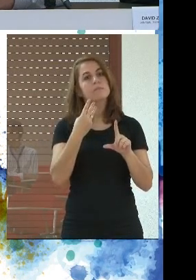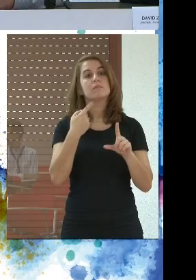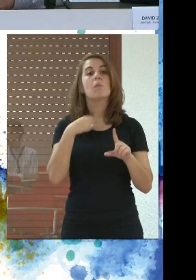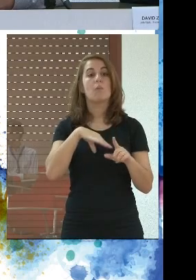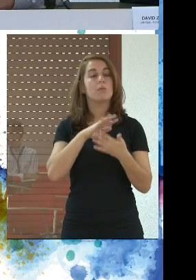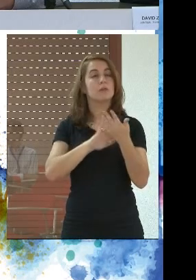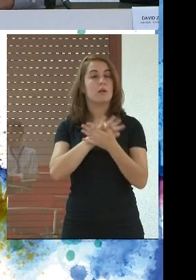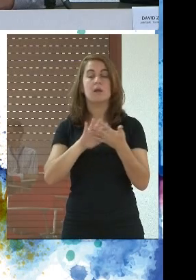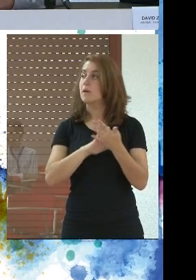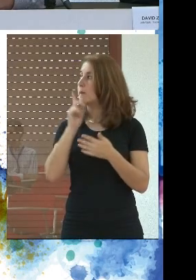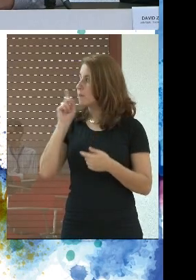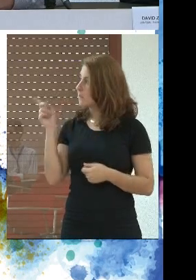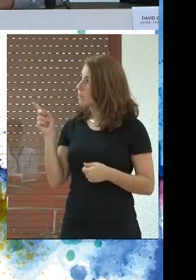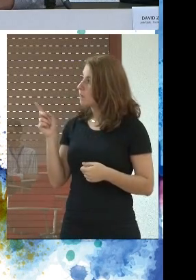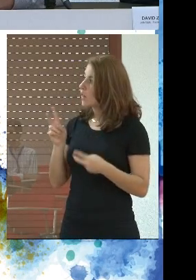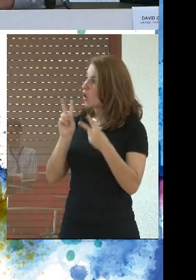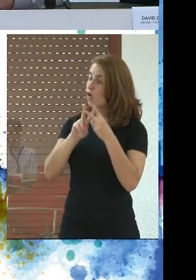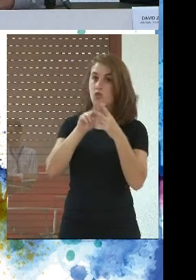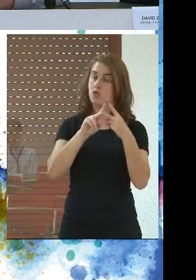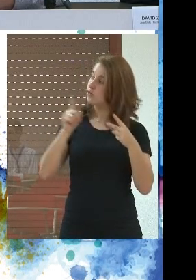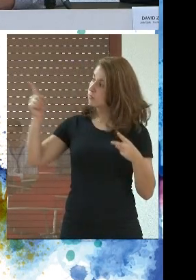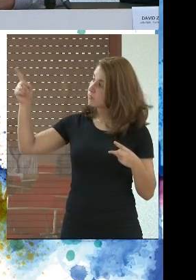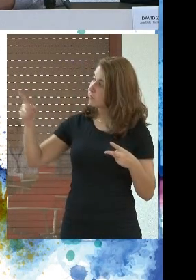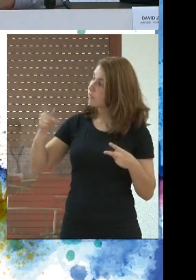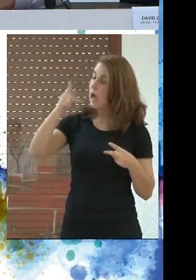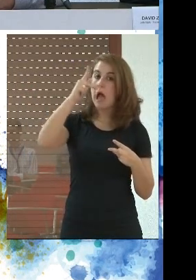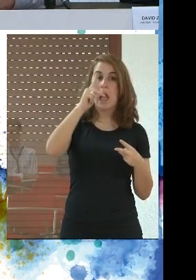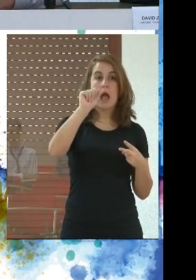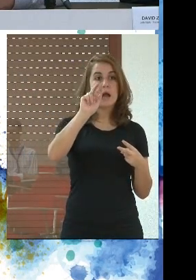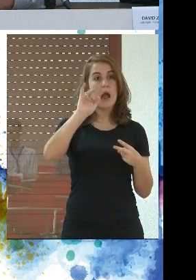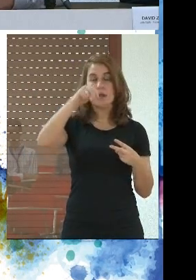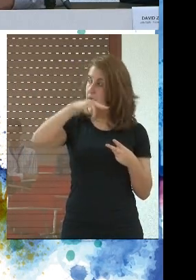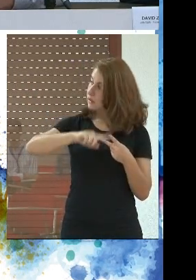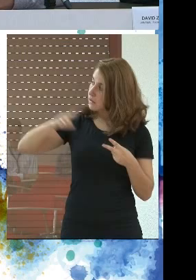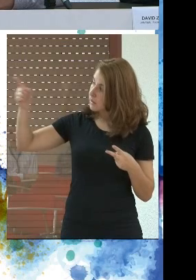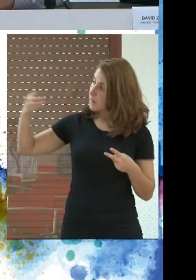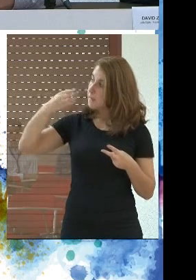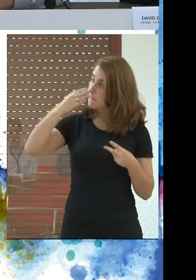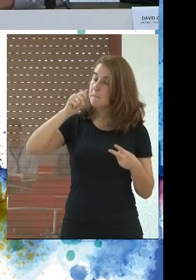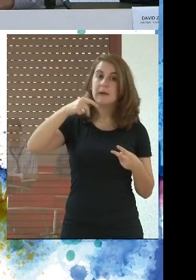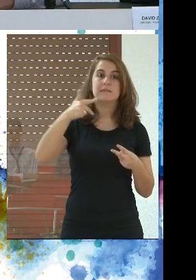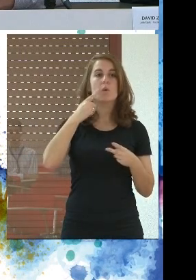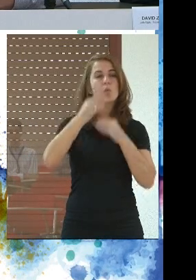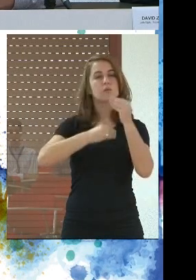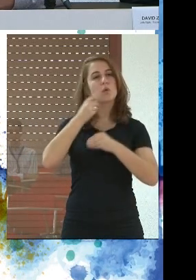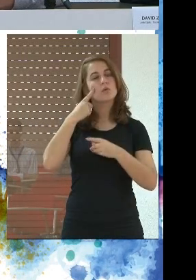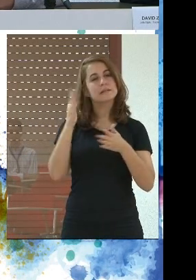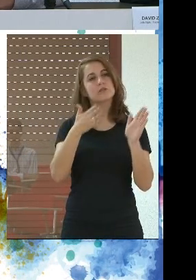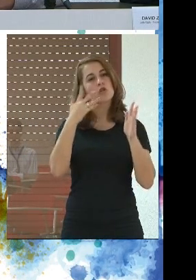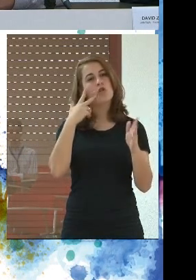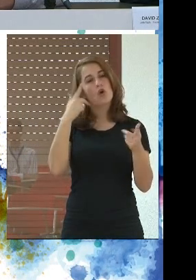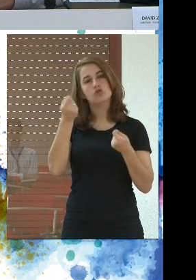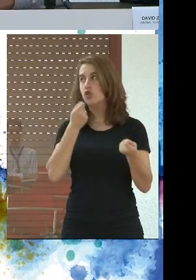this sort do exist, we're going to mention the following. The first ones, the Caring and Bench, they use a control